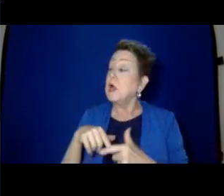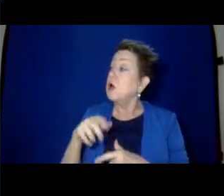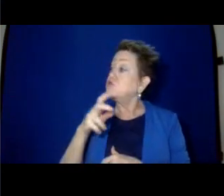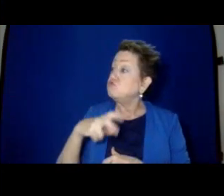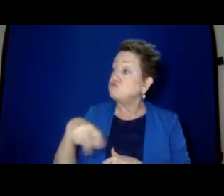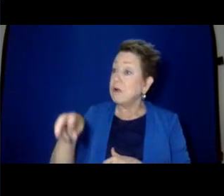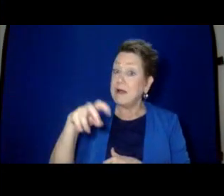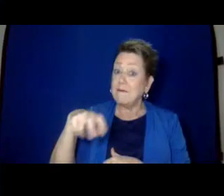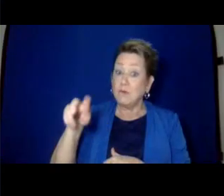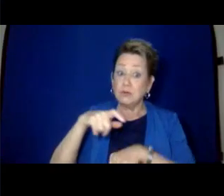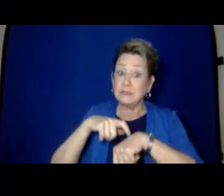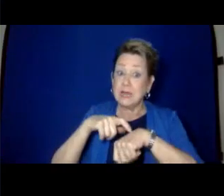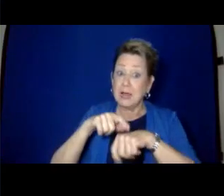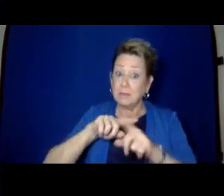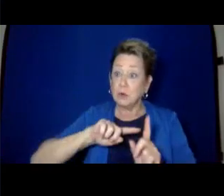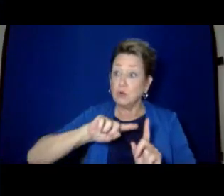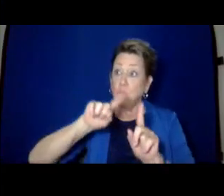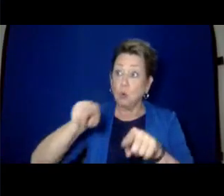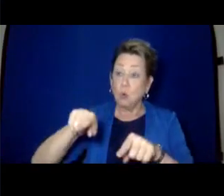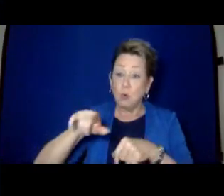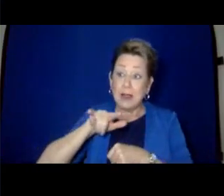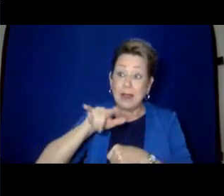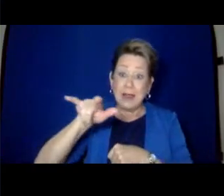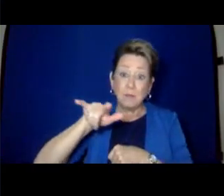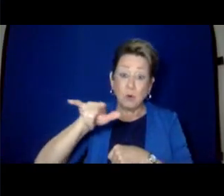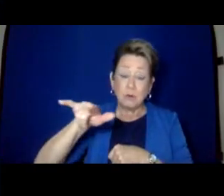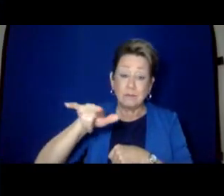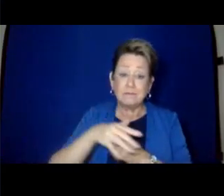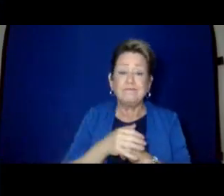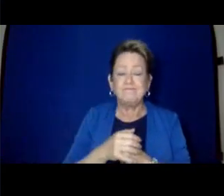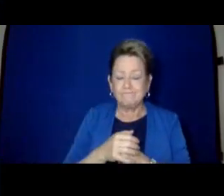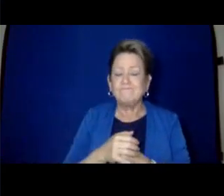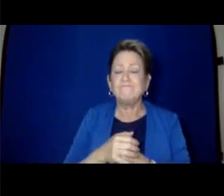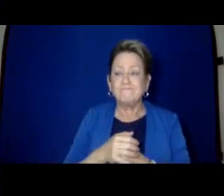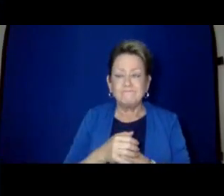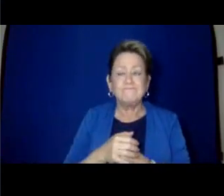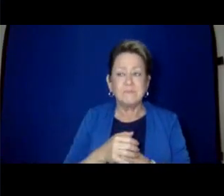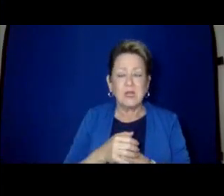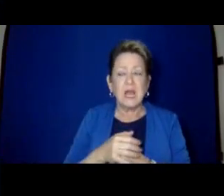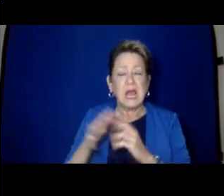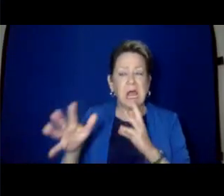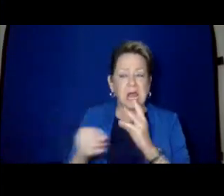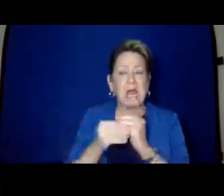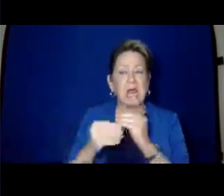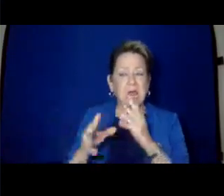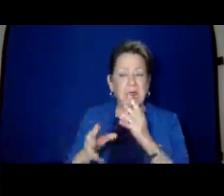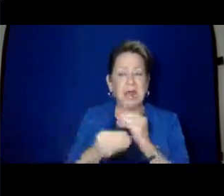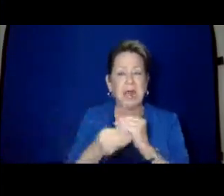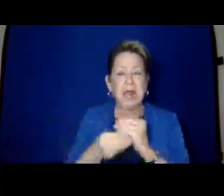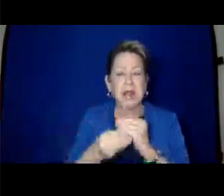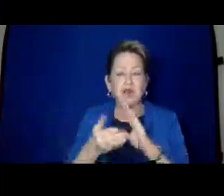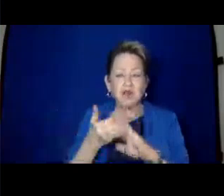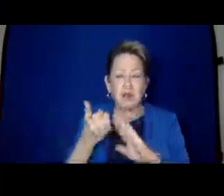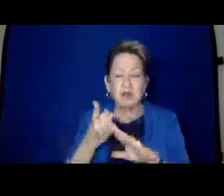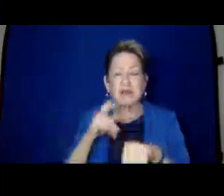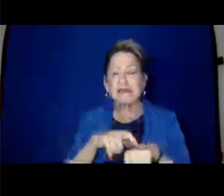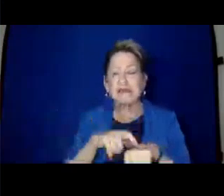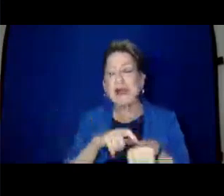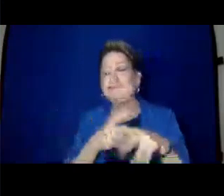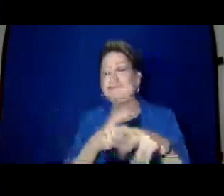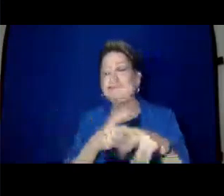travel time to the airport, there was a lot of added running time based on